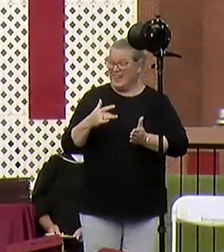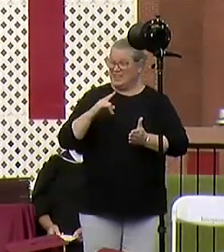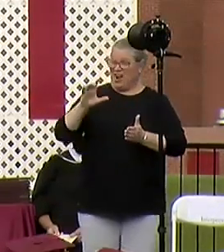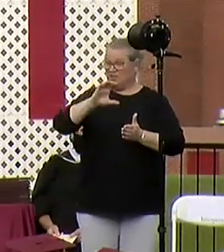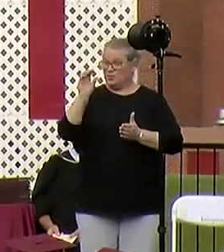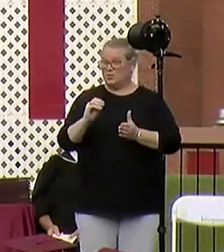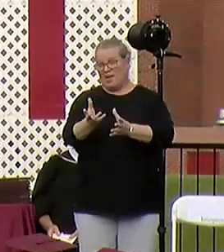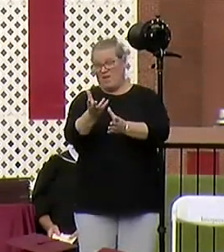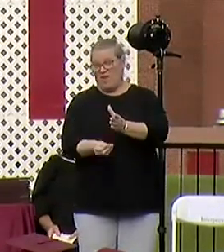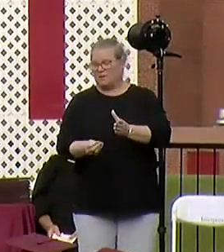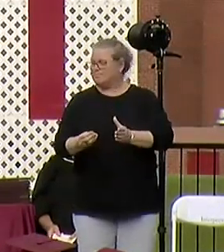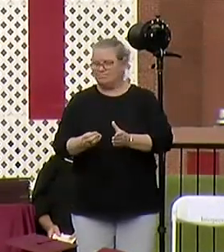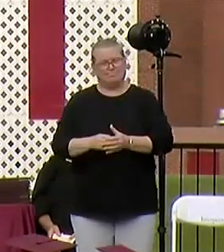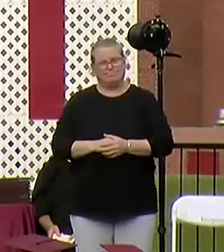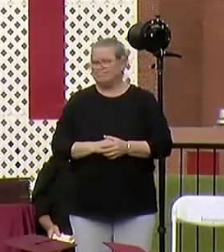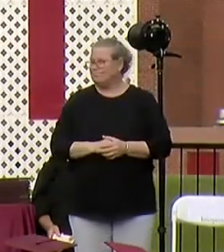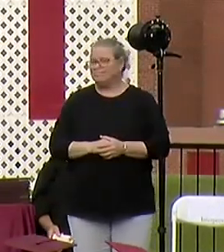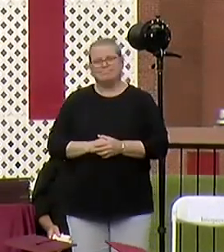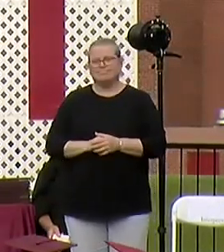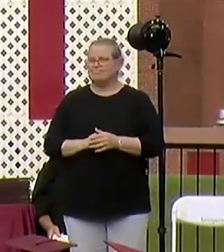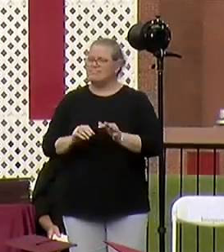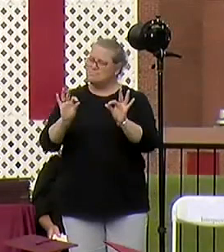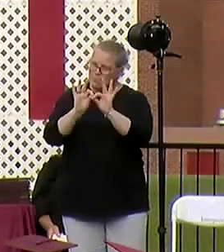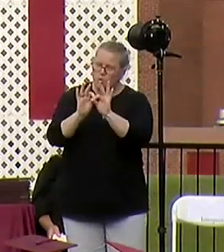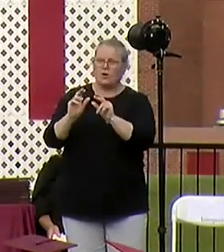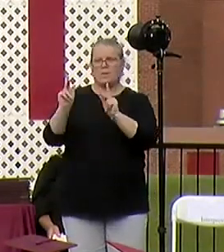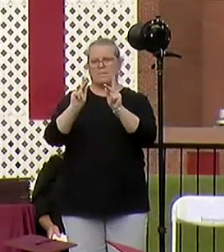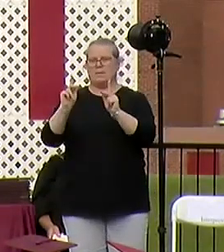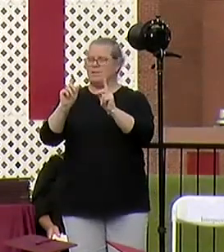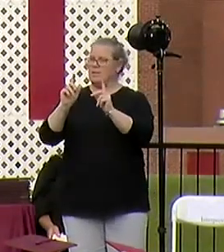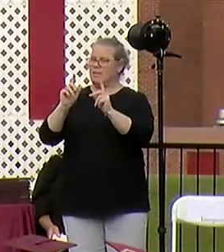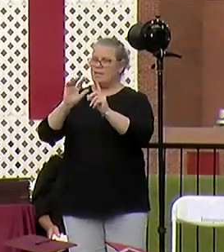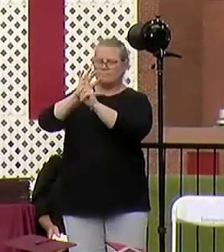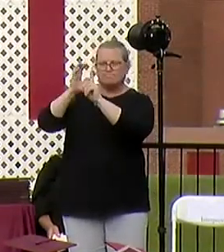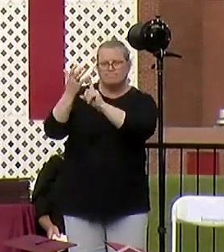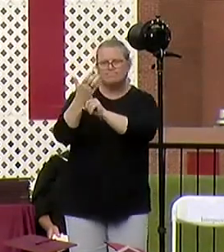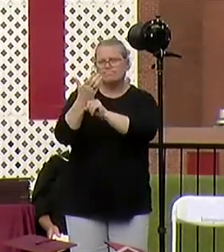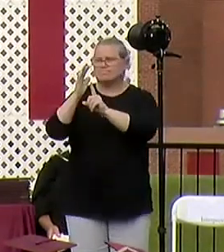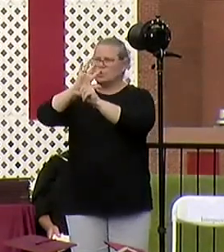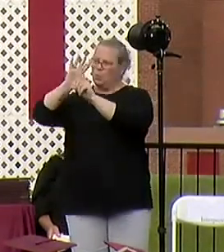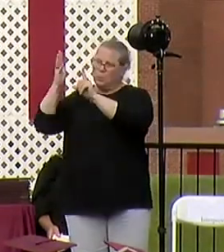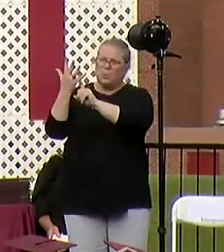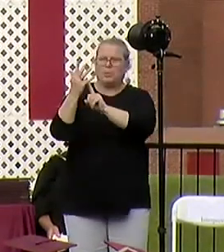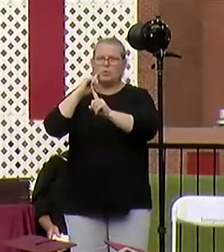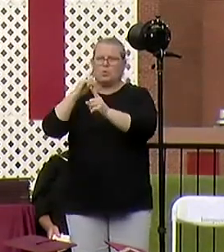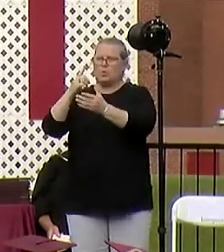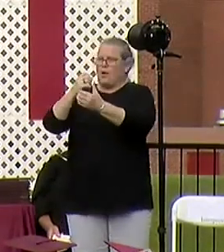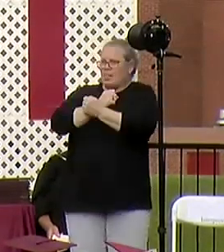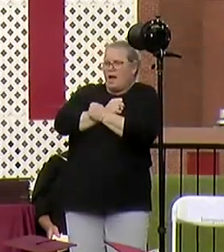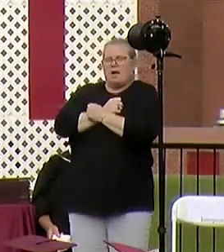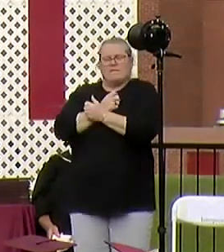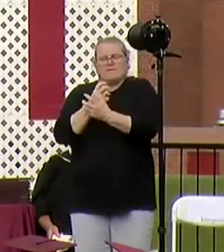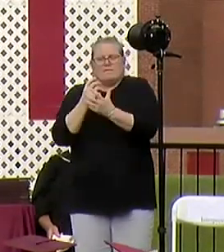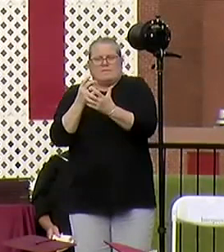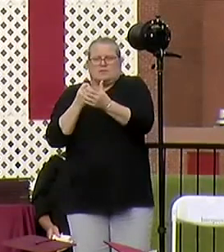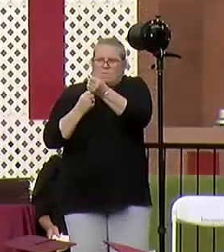us. We need people who will love and support us for who we are, not for what we are. And if you are fortunate